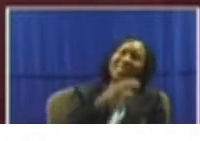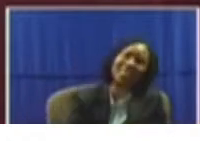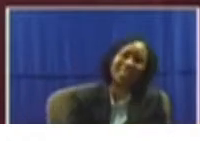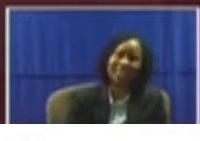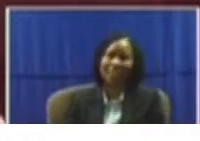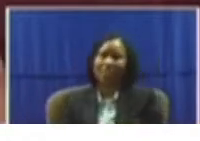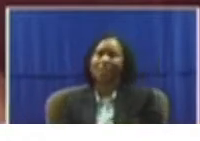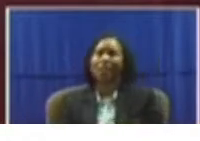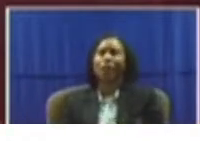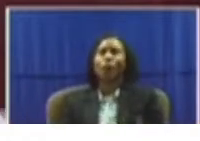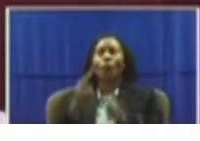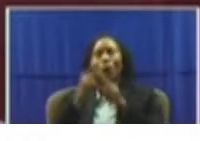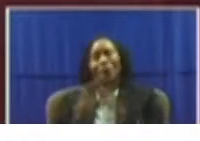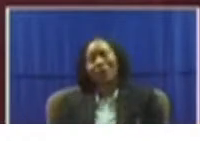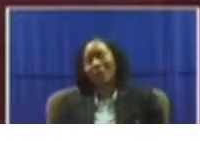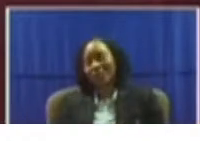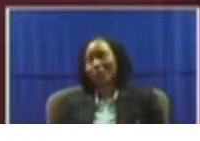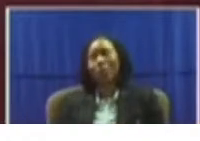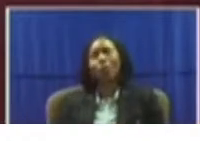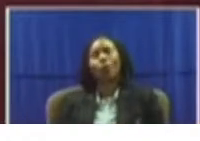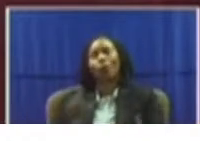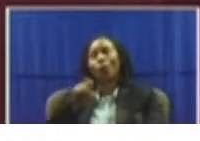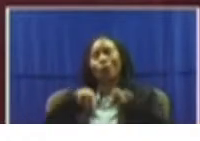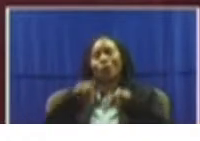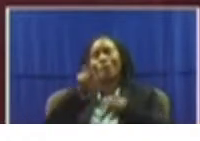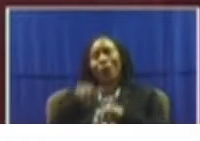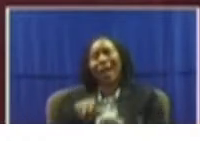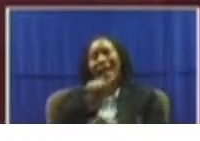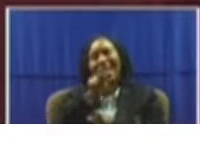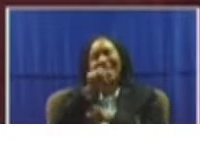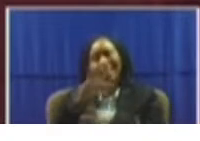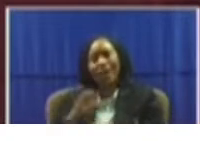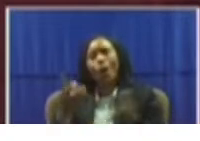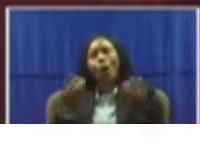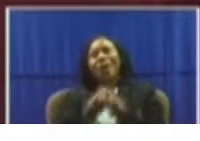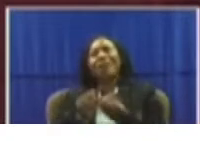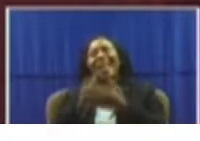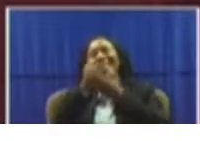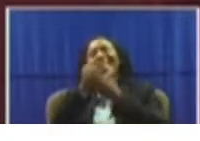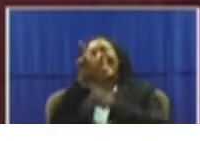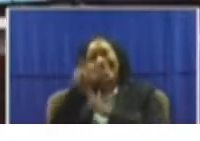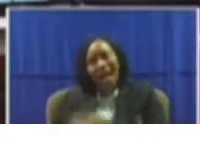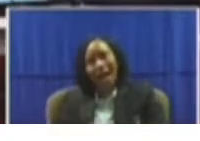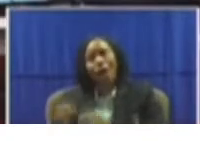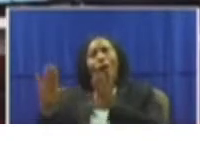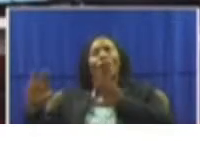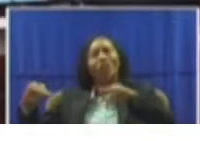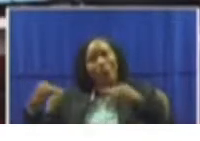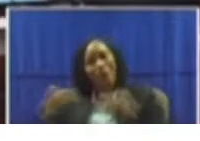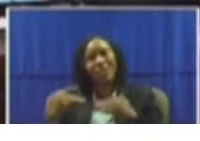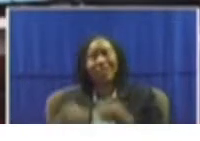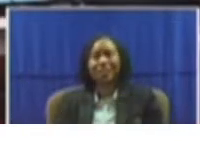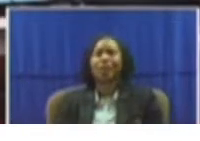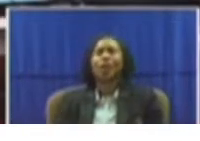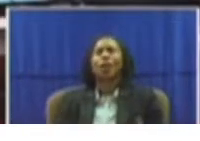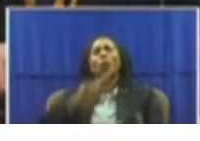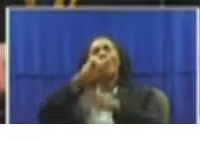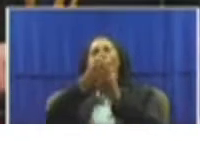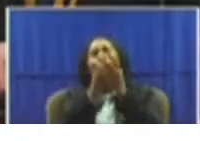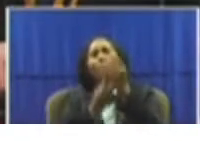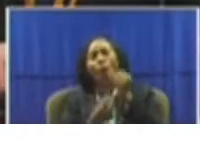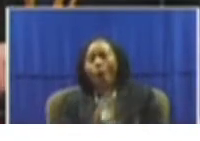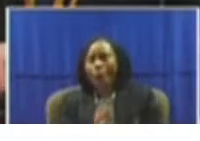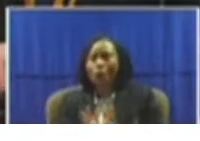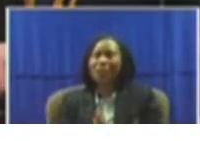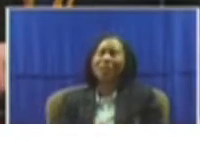Honorable Chief Whip of the Majority Party, together with the Leader of the Opposition, You are both drowning,